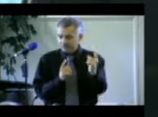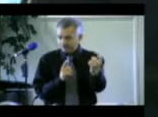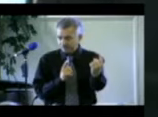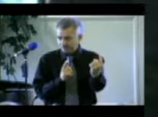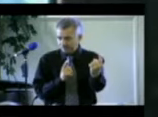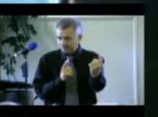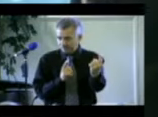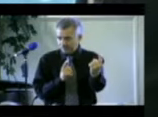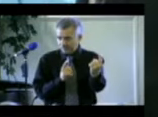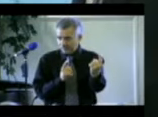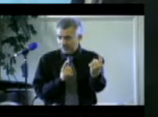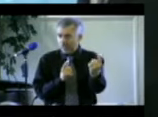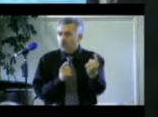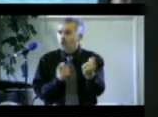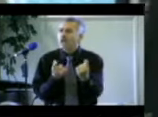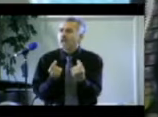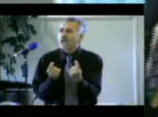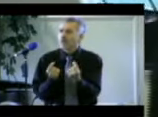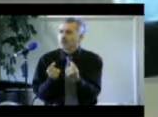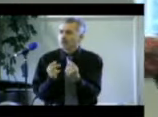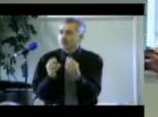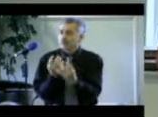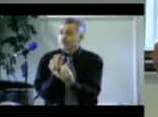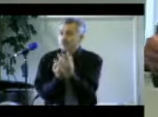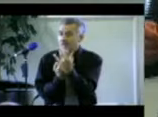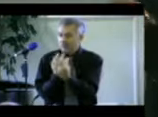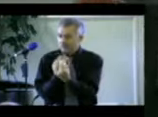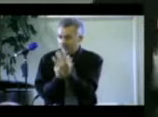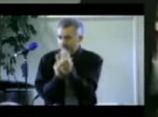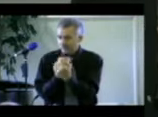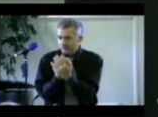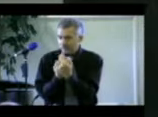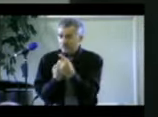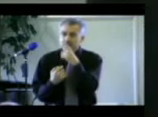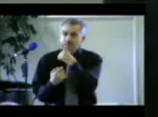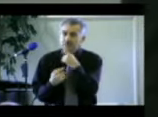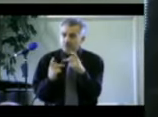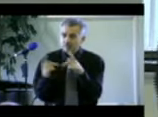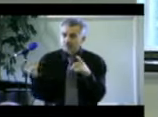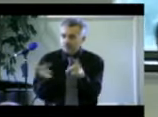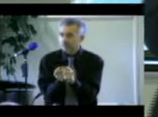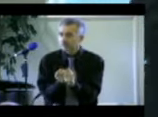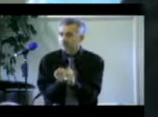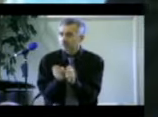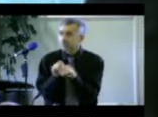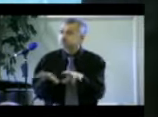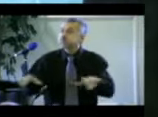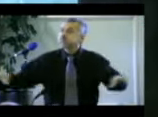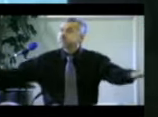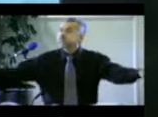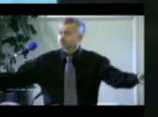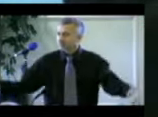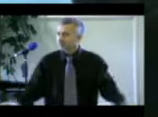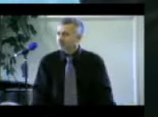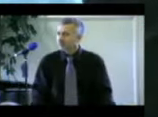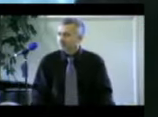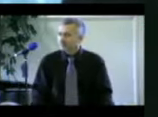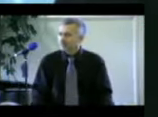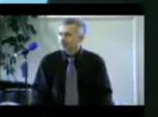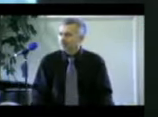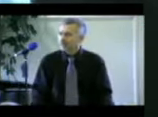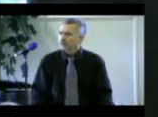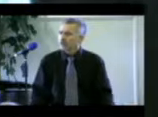morning. A time when a fire is intriguing. It's interesting. It draws